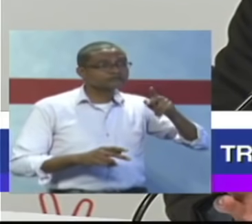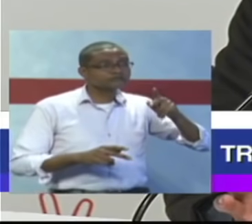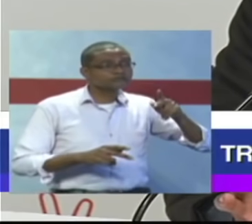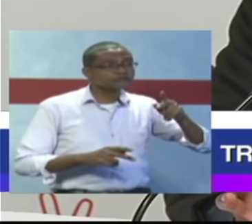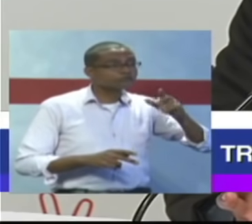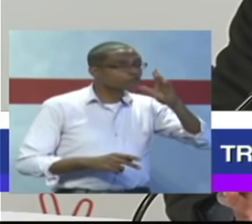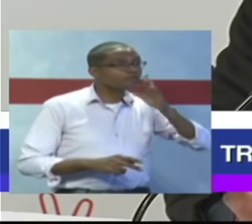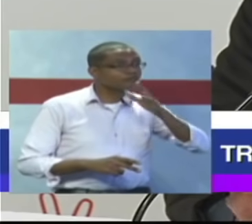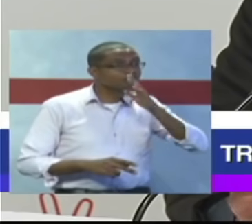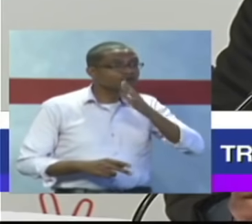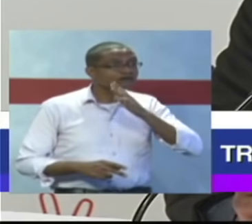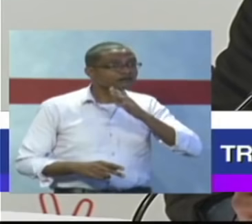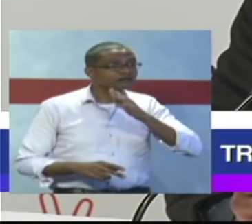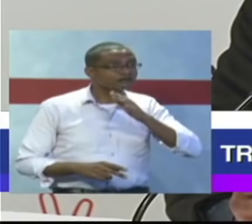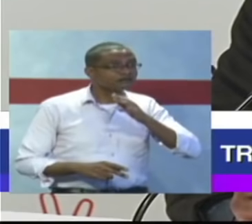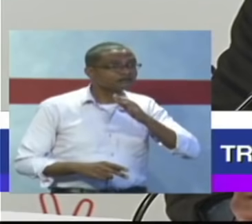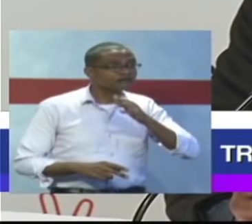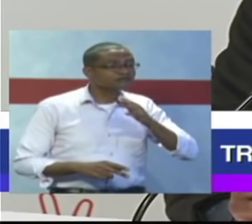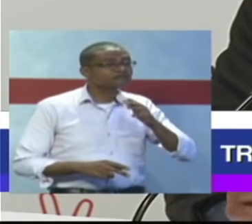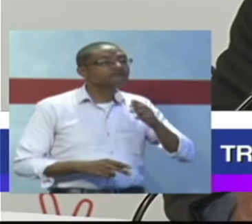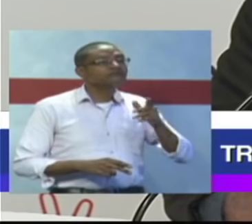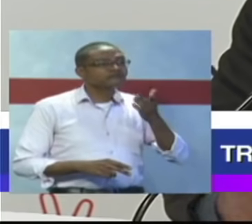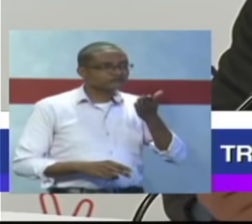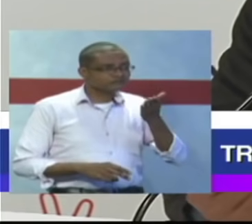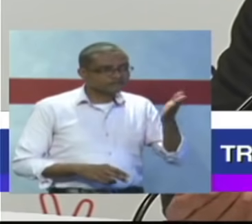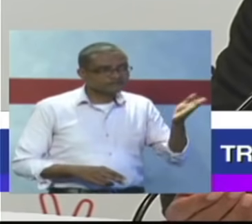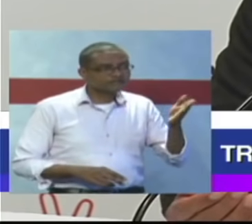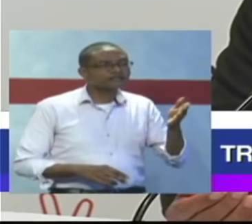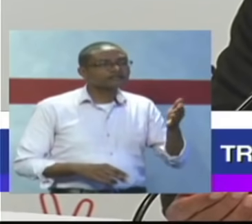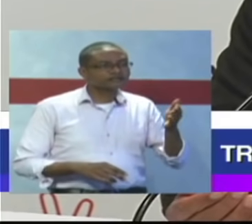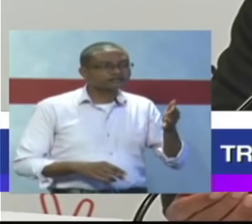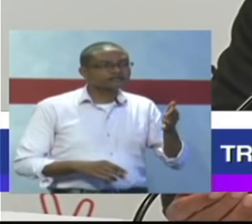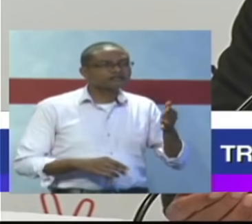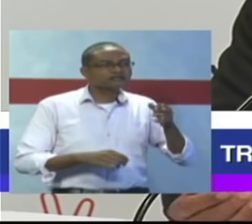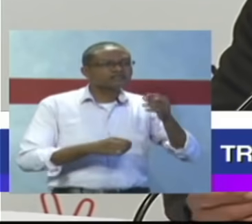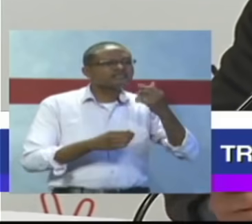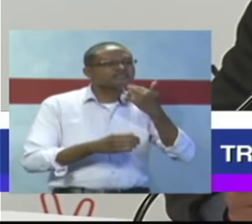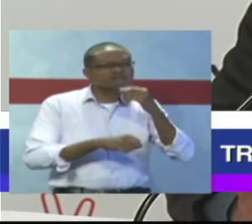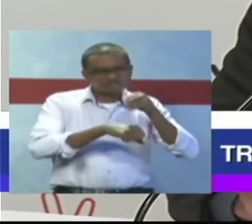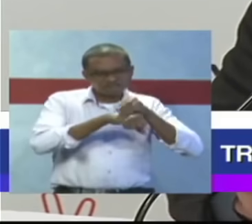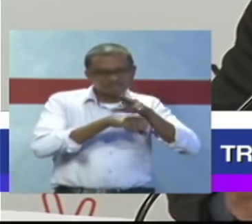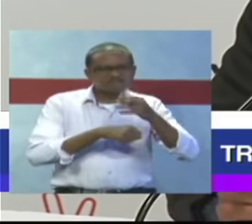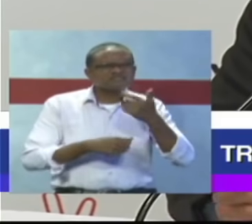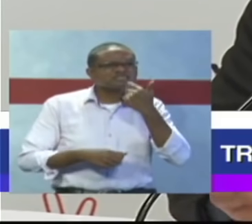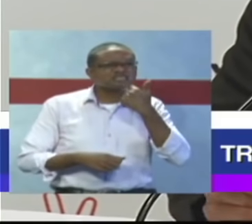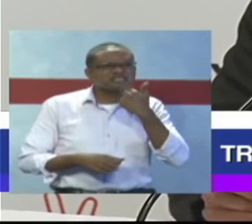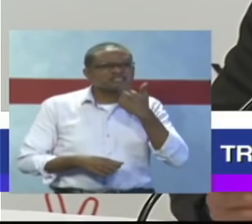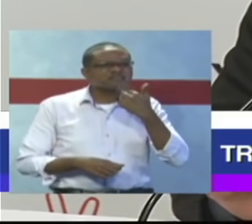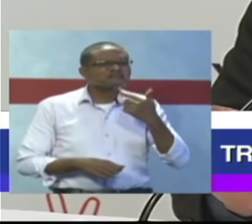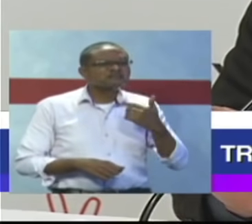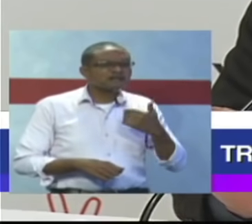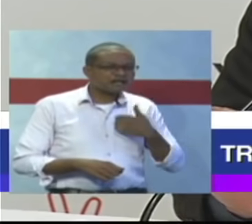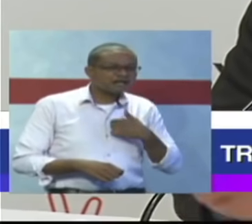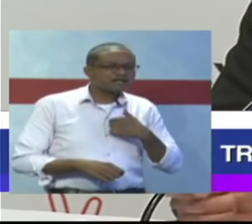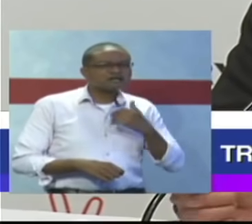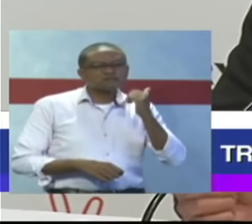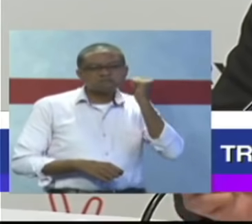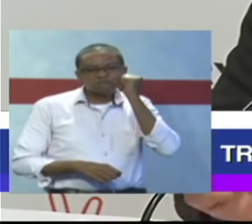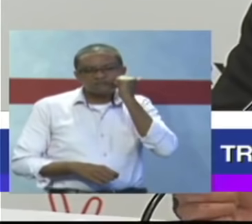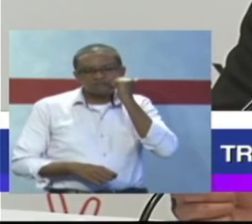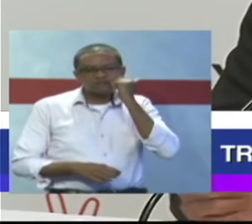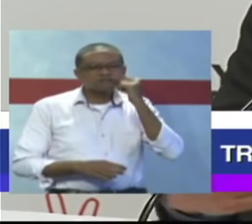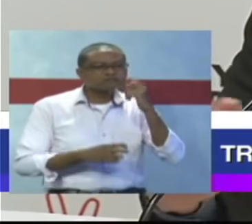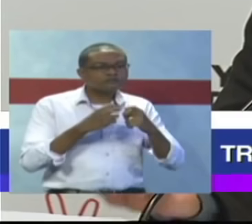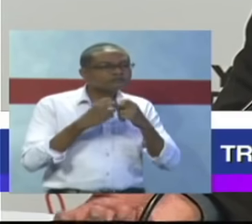this. 30,000 women would have suggested they had menstrual disturbances out of